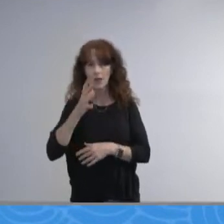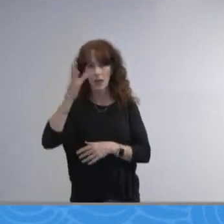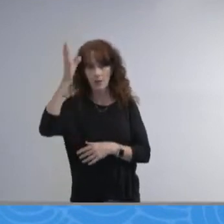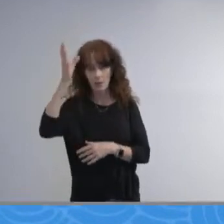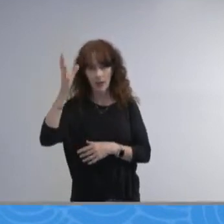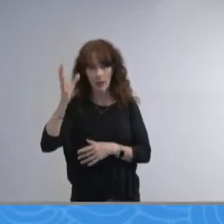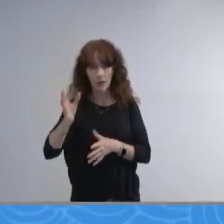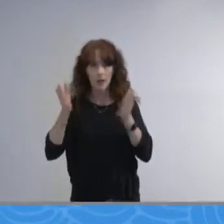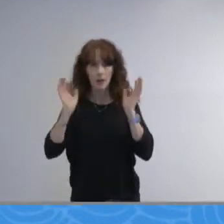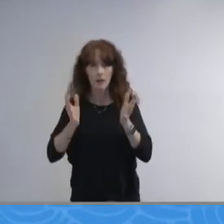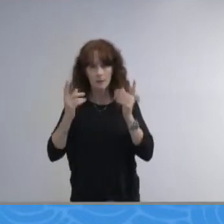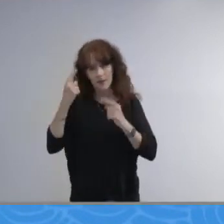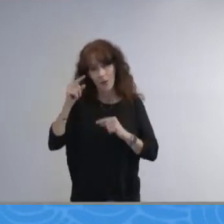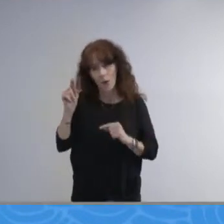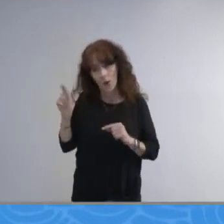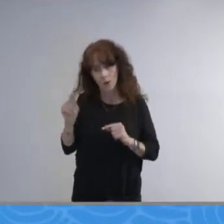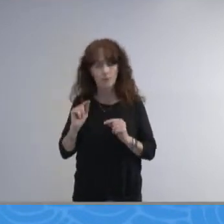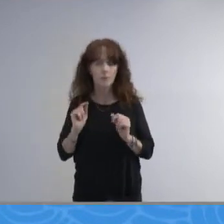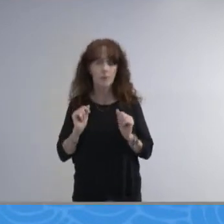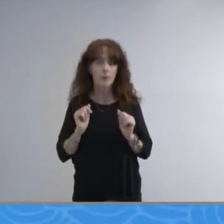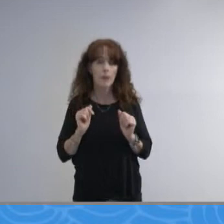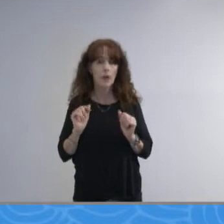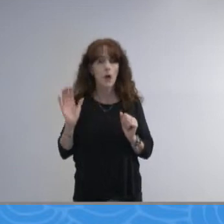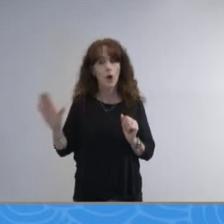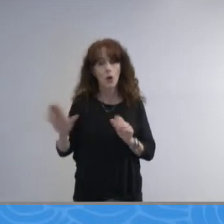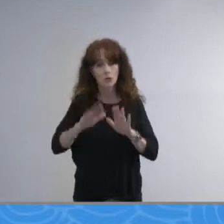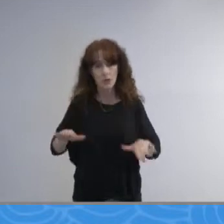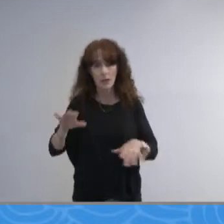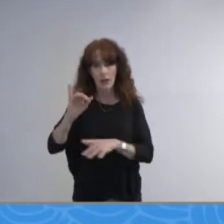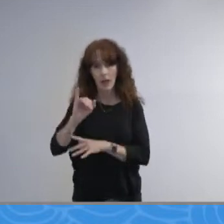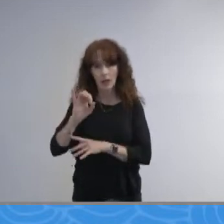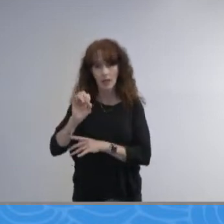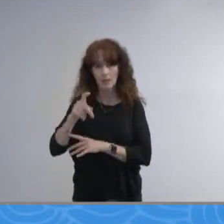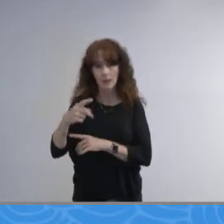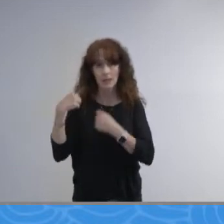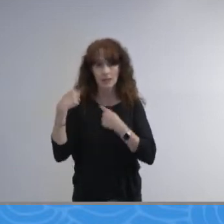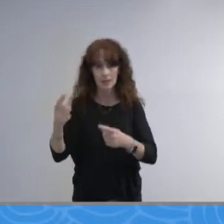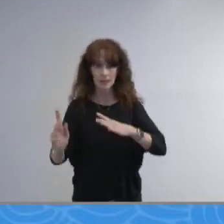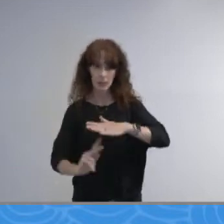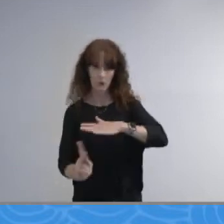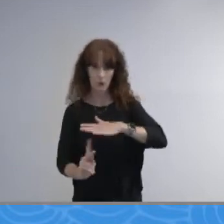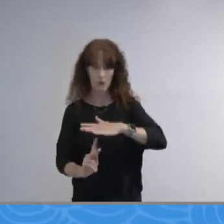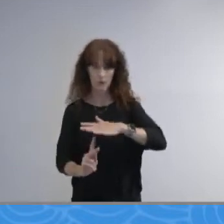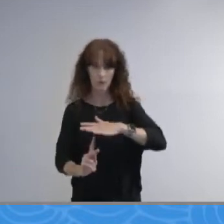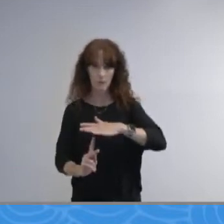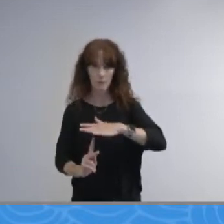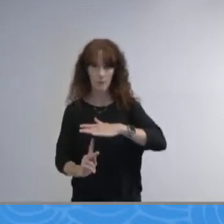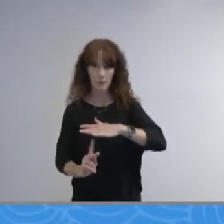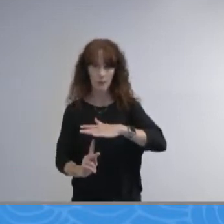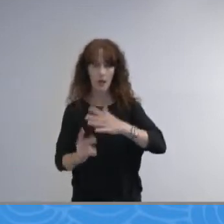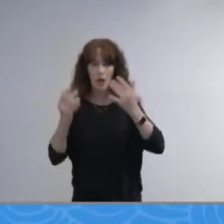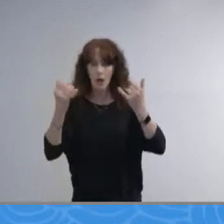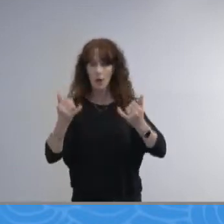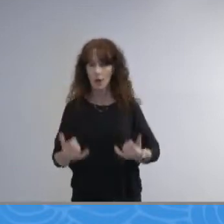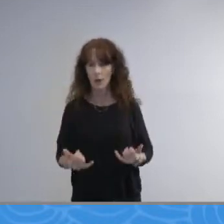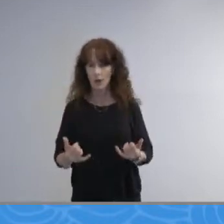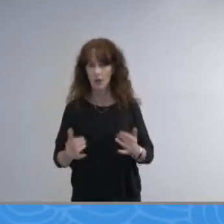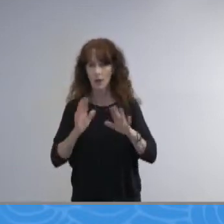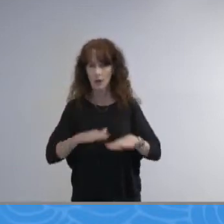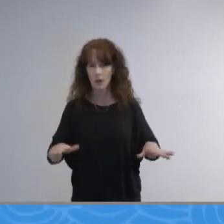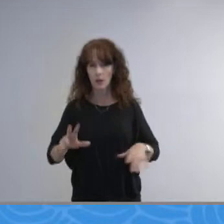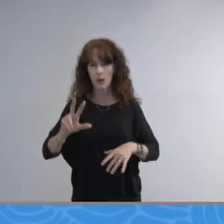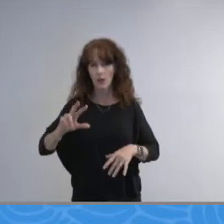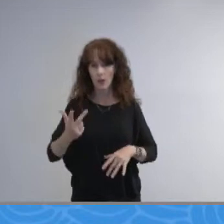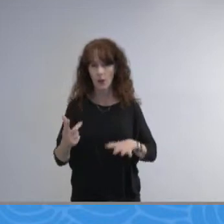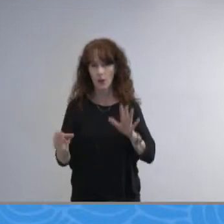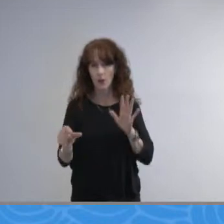I'm speaking for her. Her child has an IEP since she was at kindergarten. Currently, her child is in the